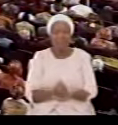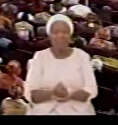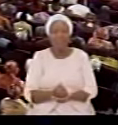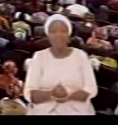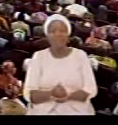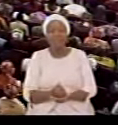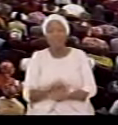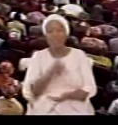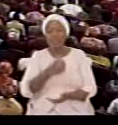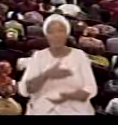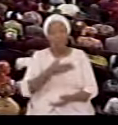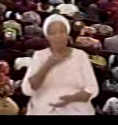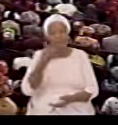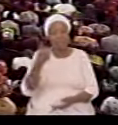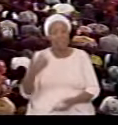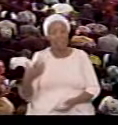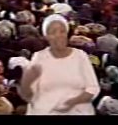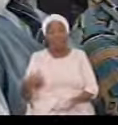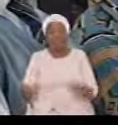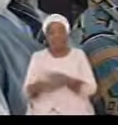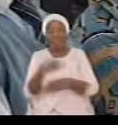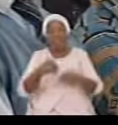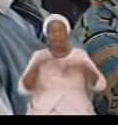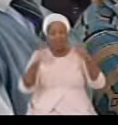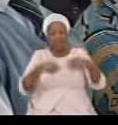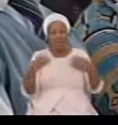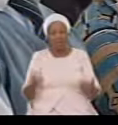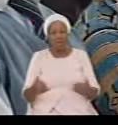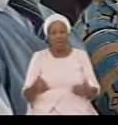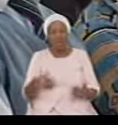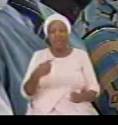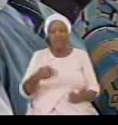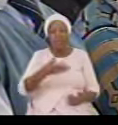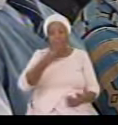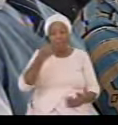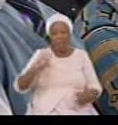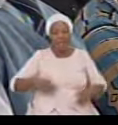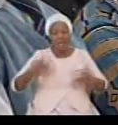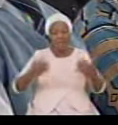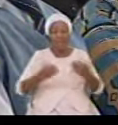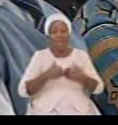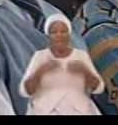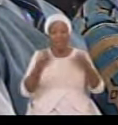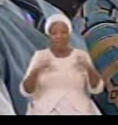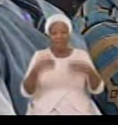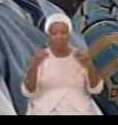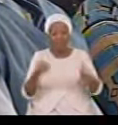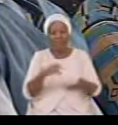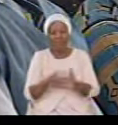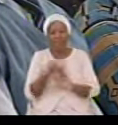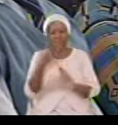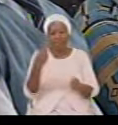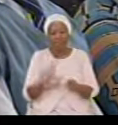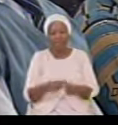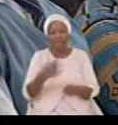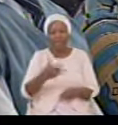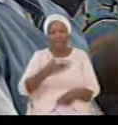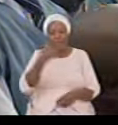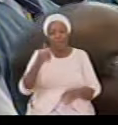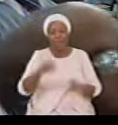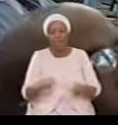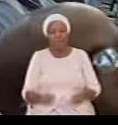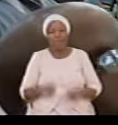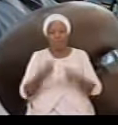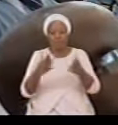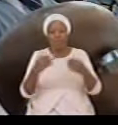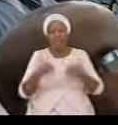Amen. The better days have come now. Amen. The better life has come now. Amen. The better provision